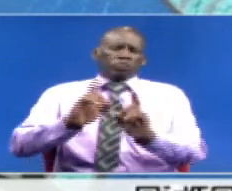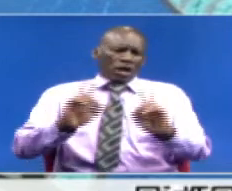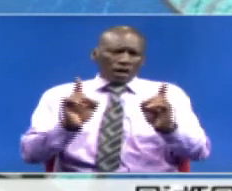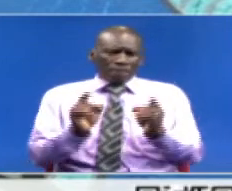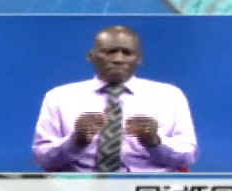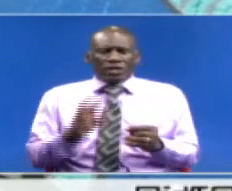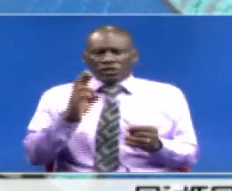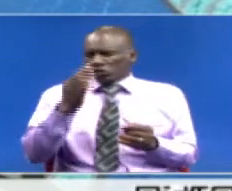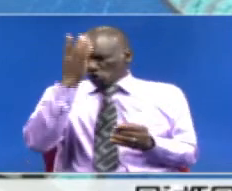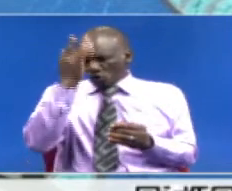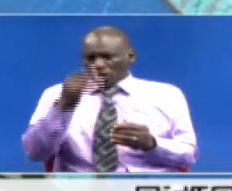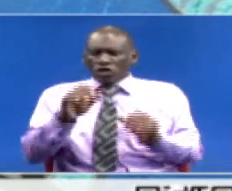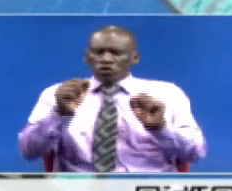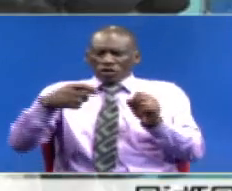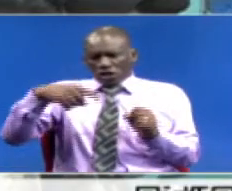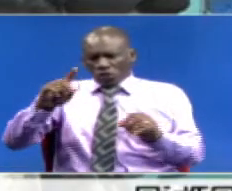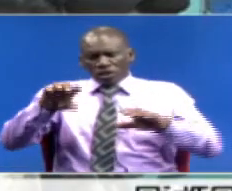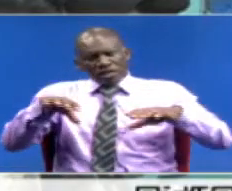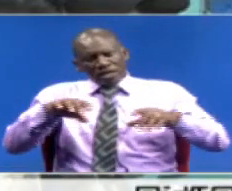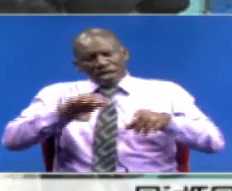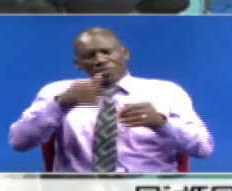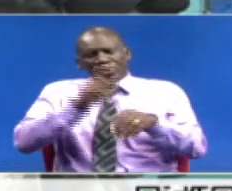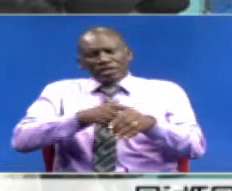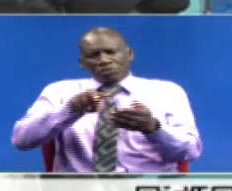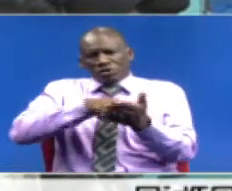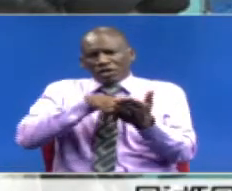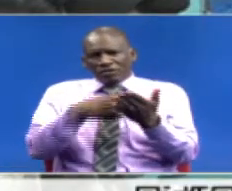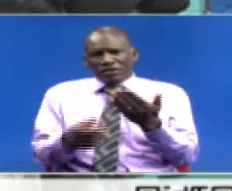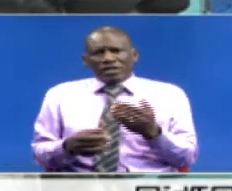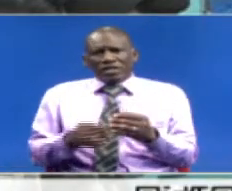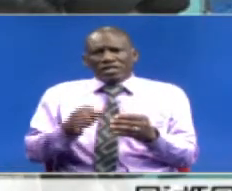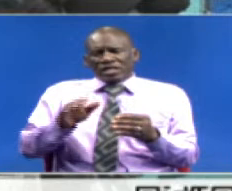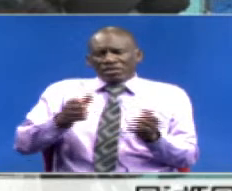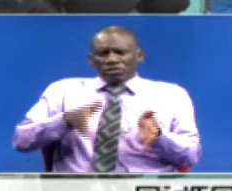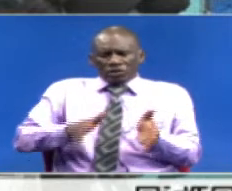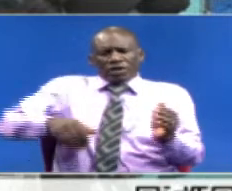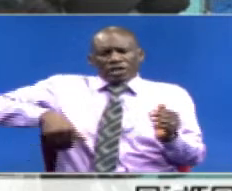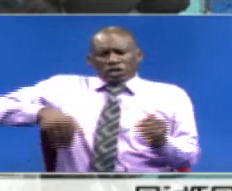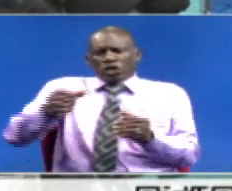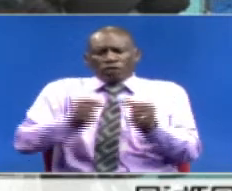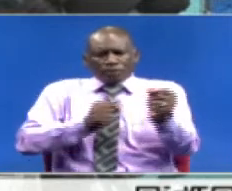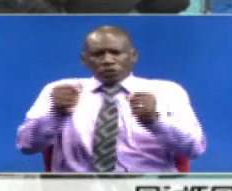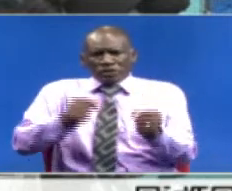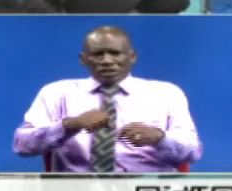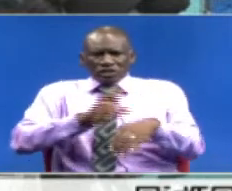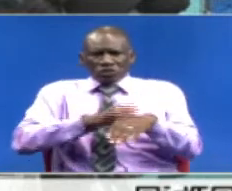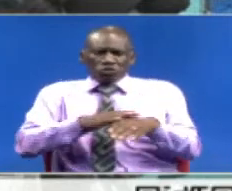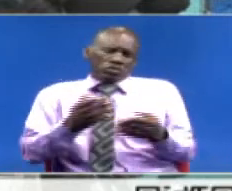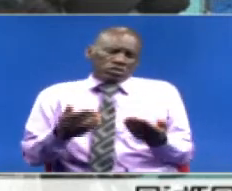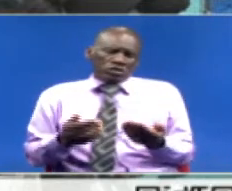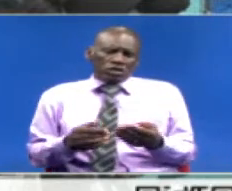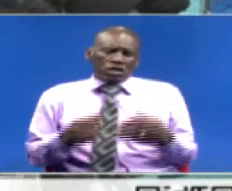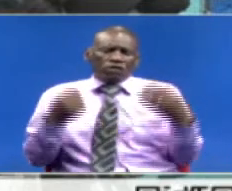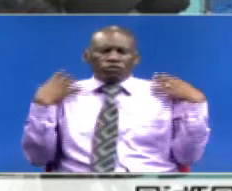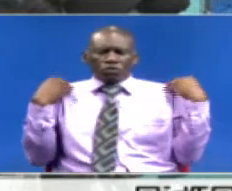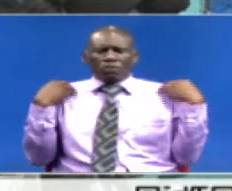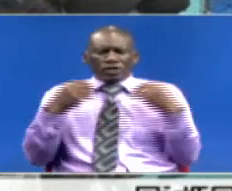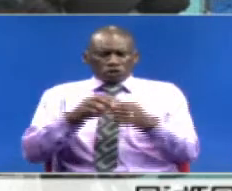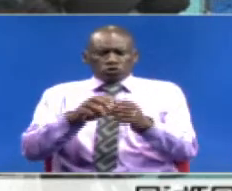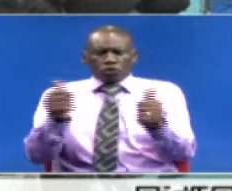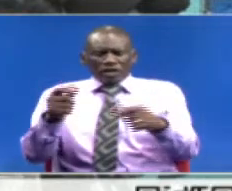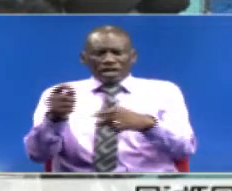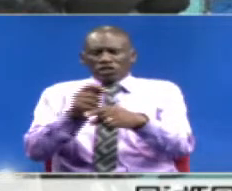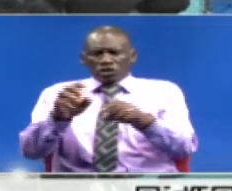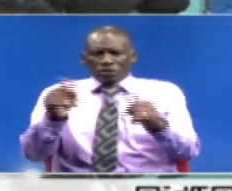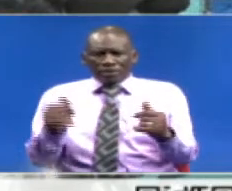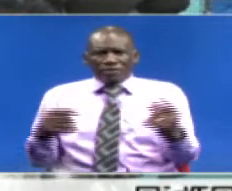kuna kushindwa na kuna kushinda. You know, the way kickboxing is like, it looks really cool to like do and practice and train, and it's really fun